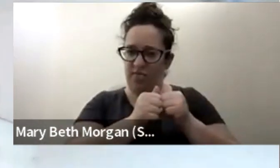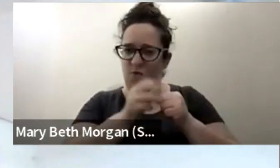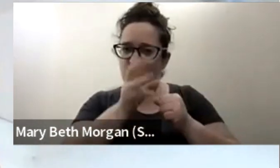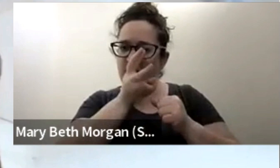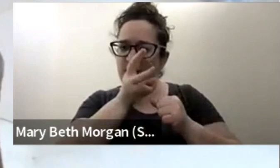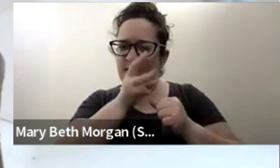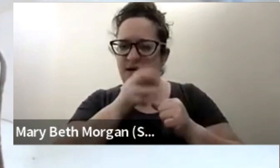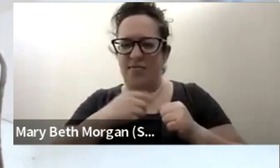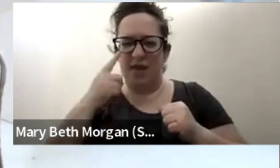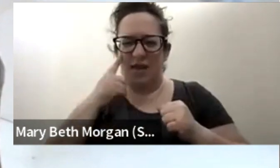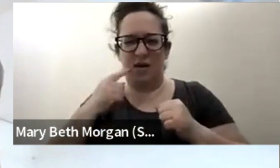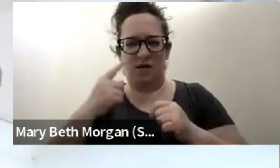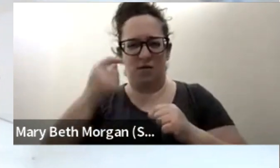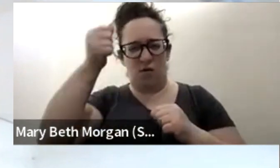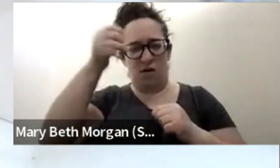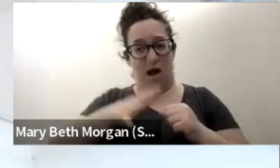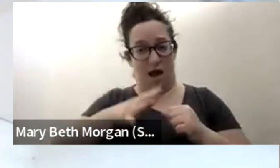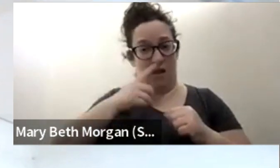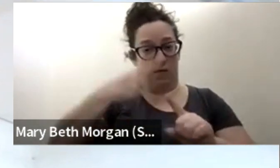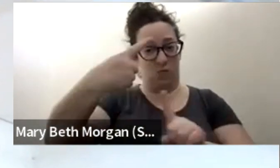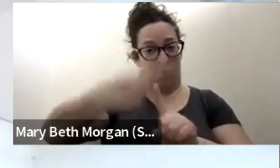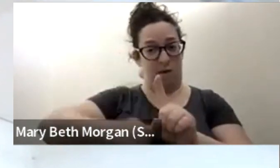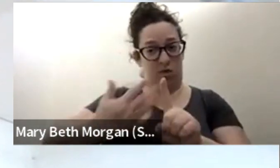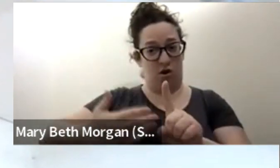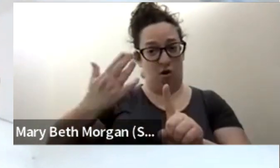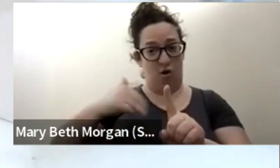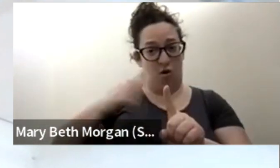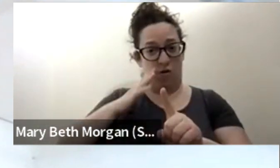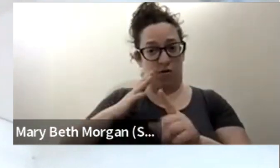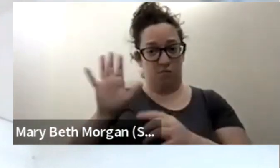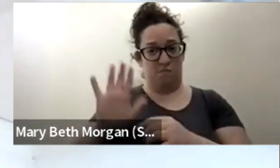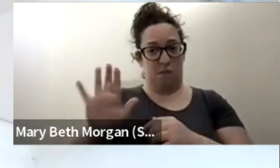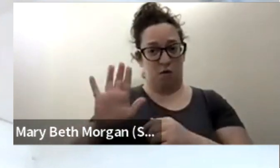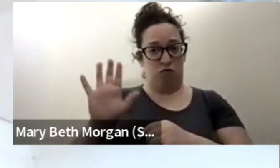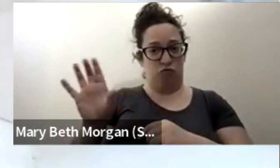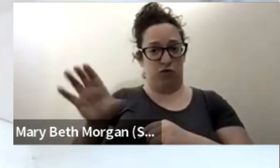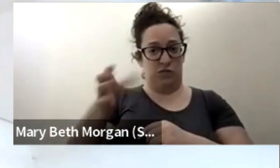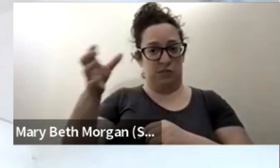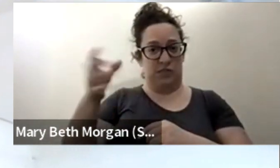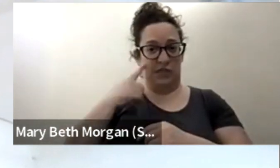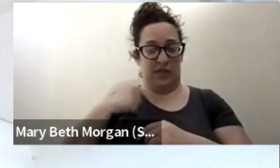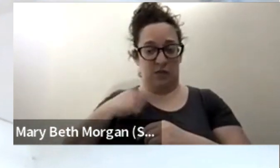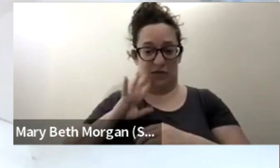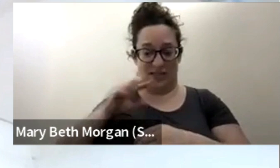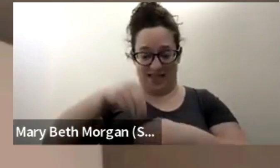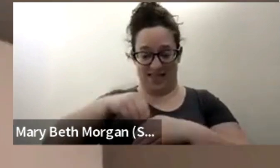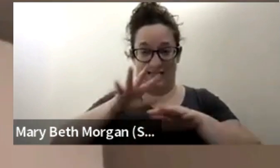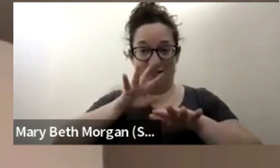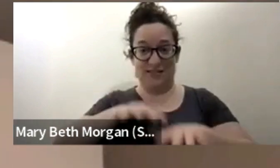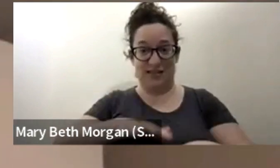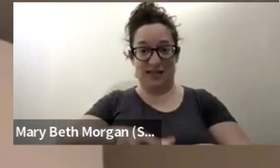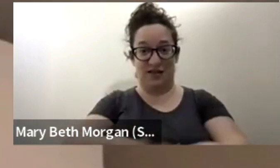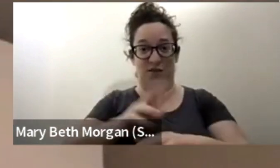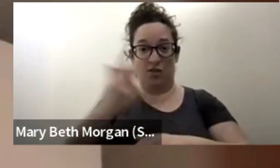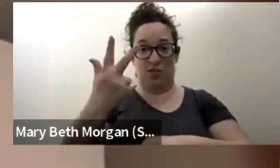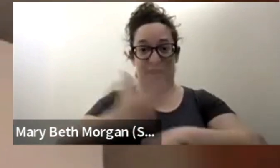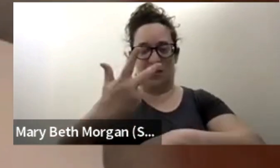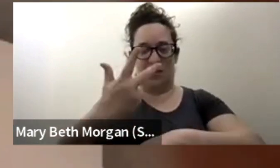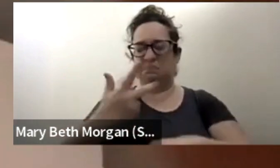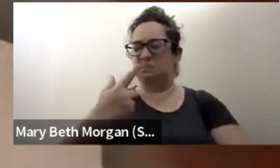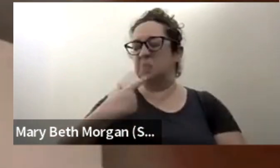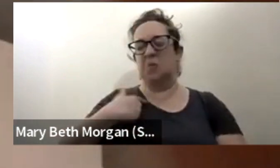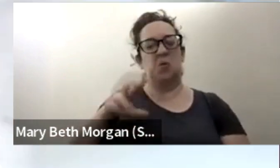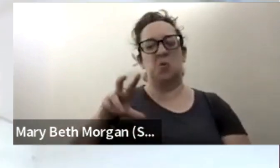guy a month ago, maybe a bit more, just around Christmas, who fell off a boat and was in the sea for 3